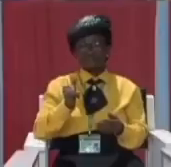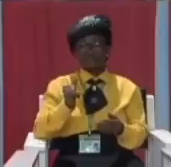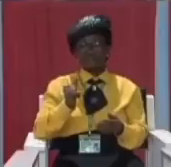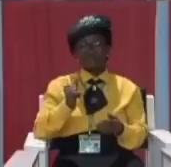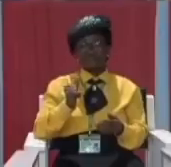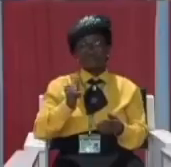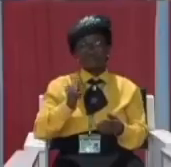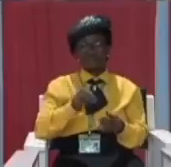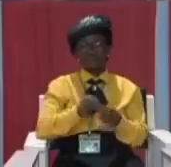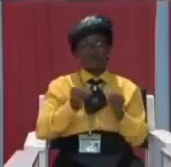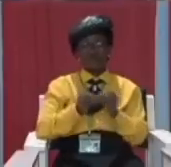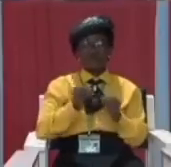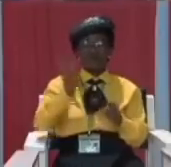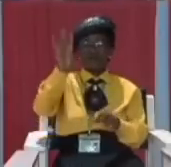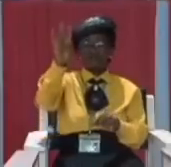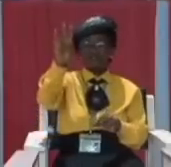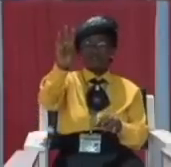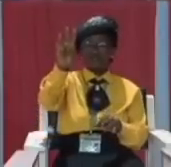Number 7.